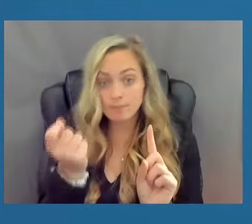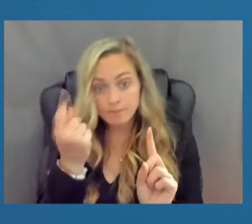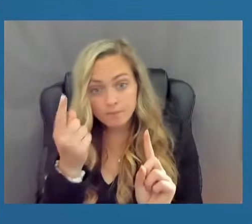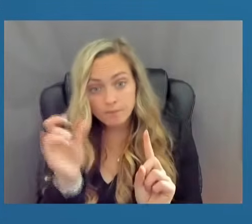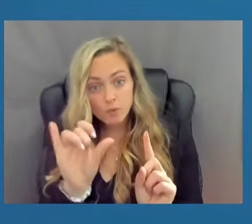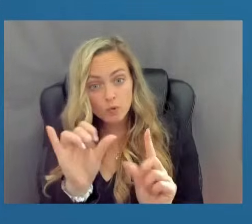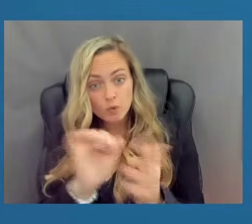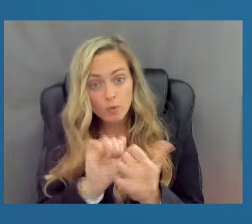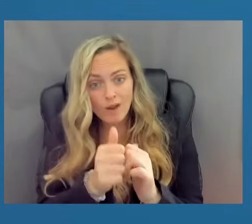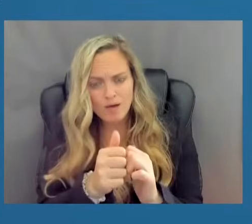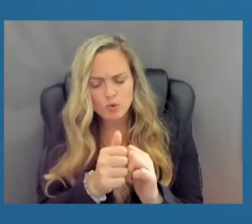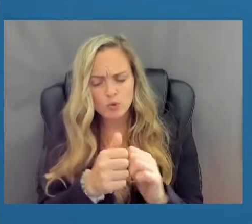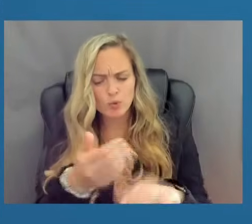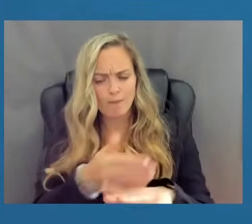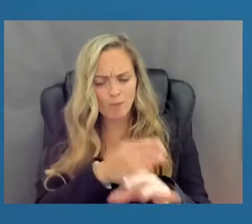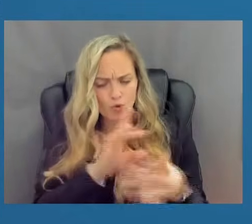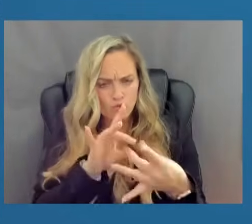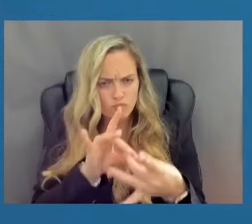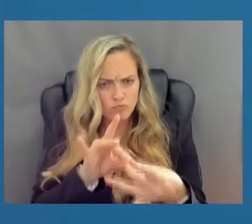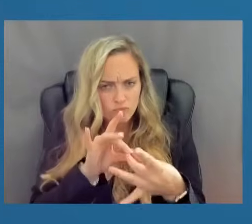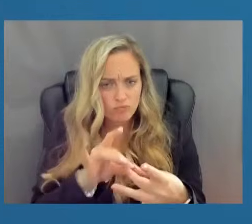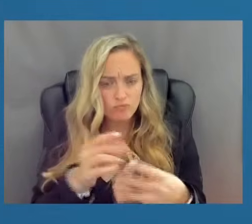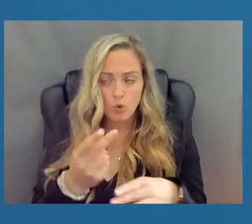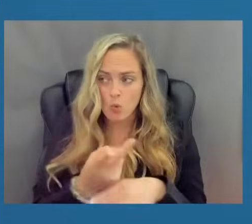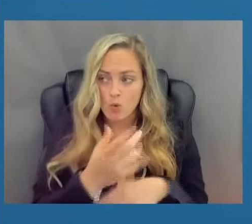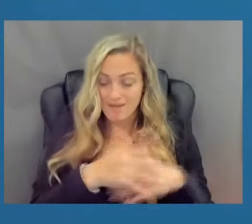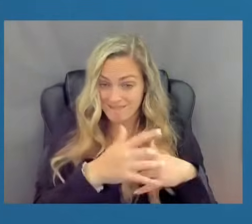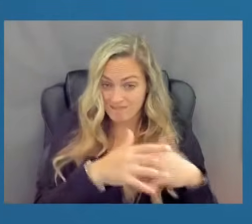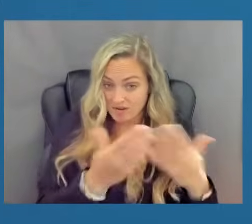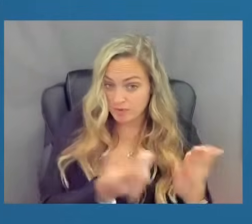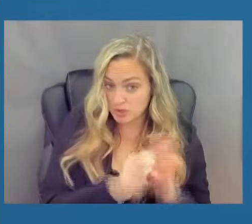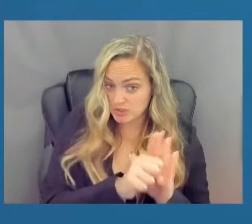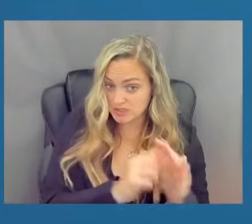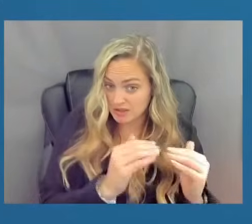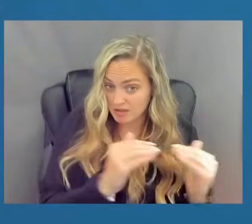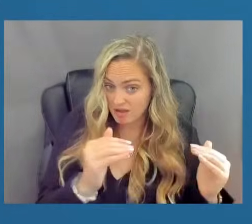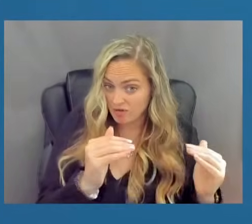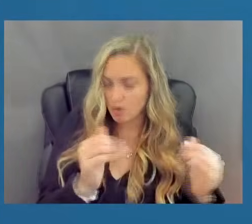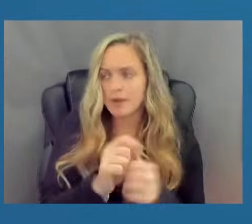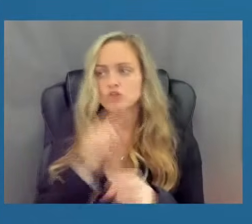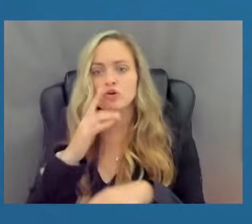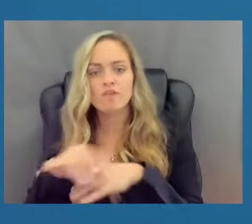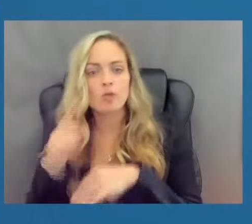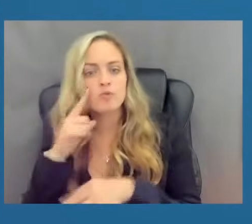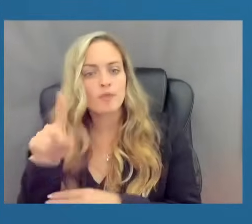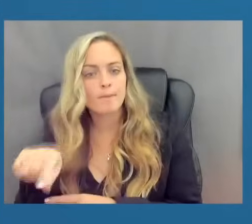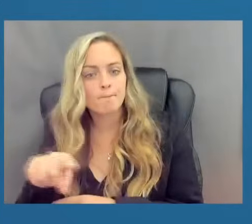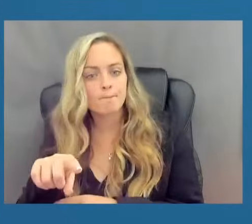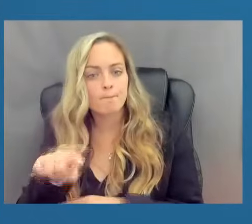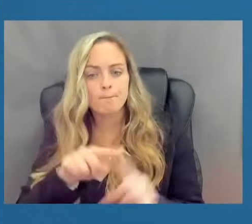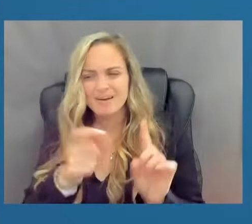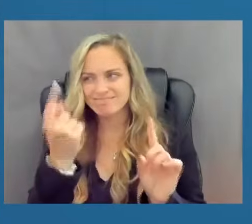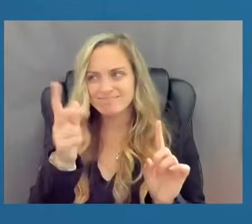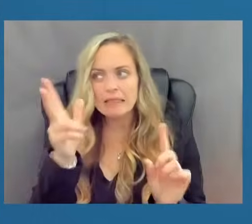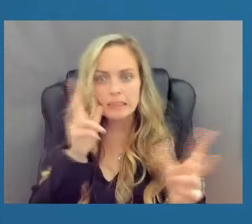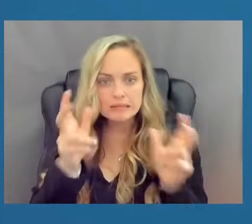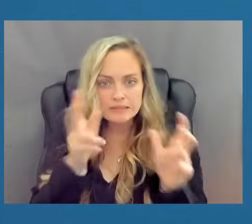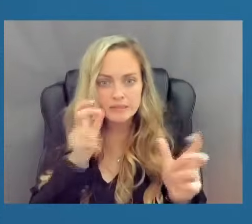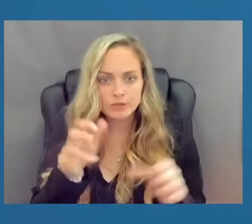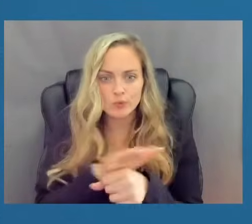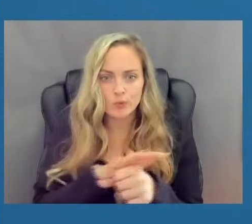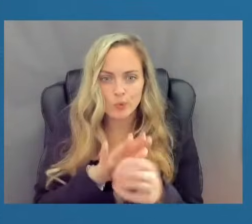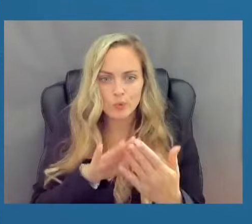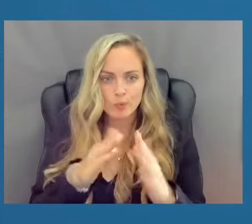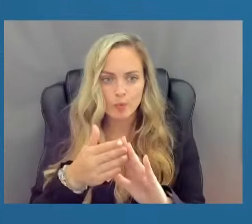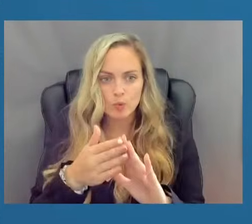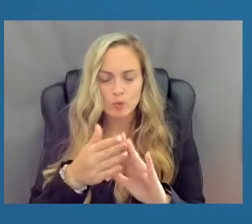improve coordination, how to use assets that we have available to us at the state level and make them available here. But a lot of it is listening to localities and then delivering